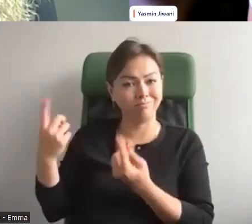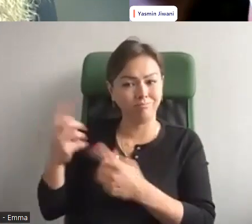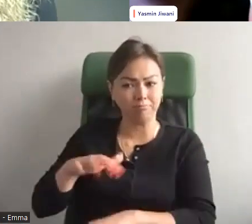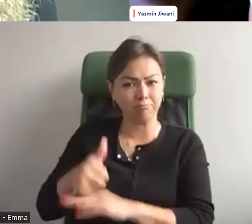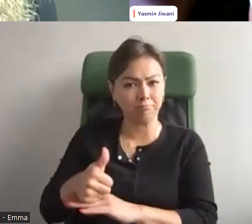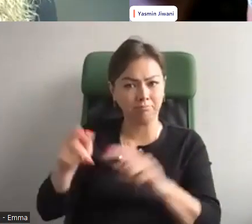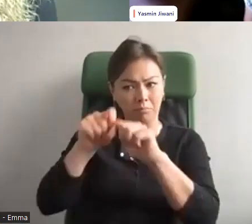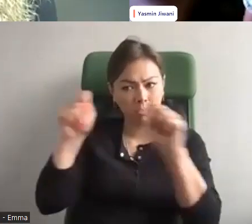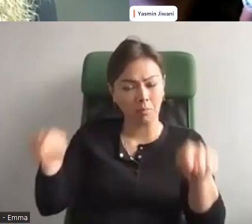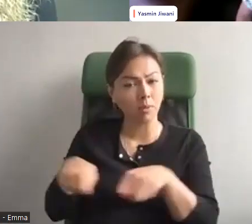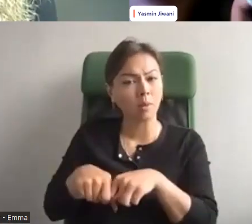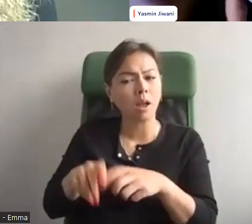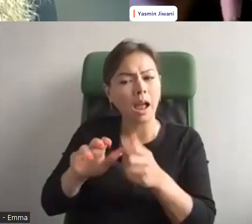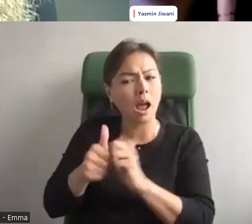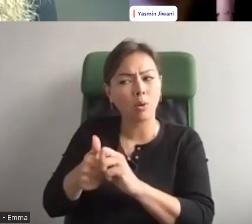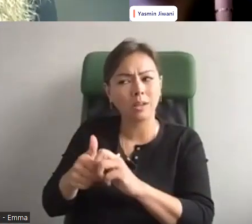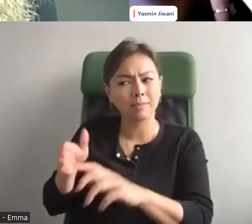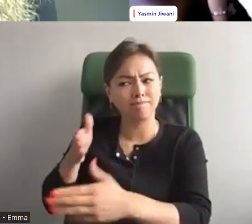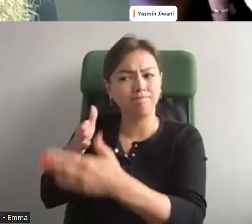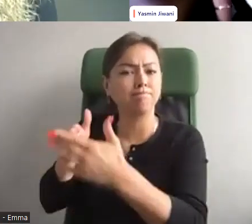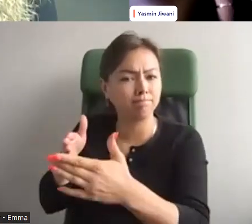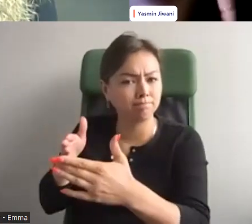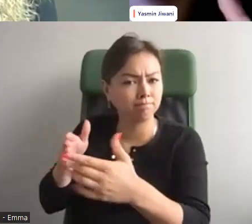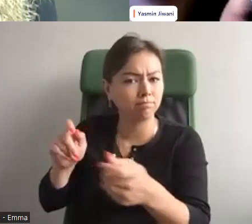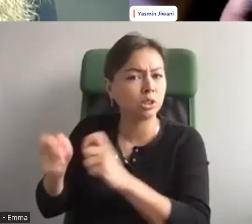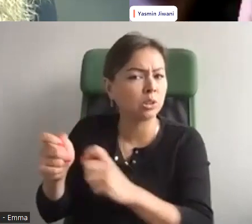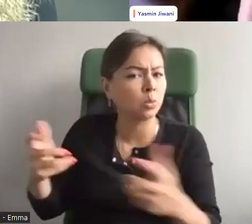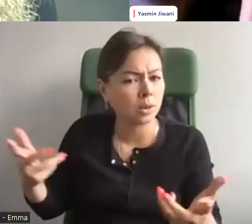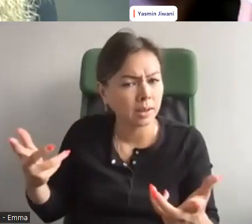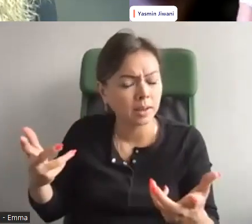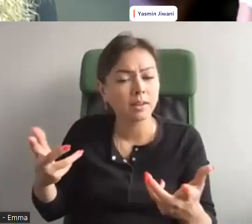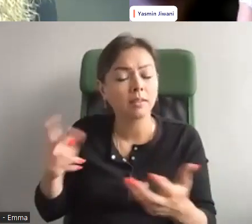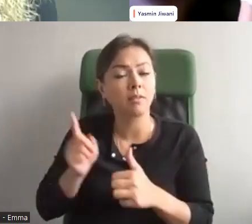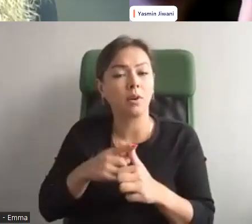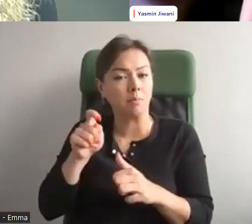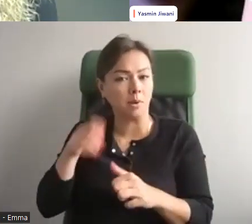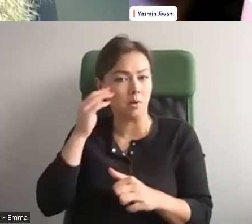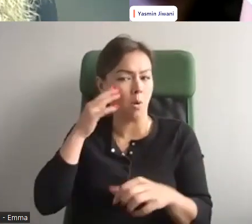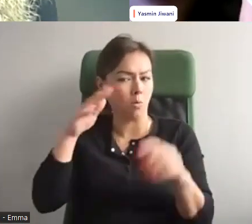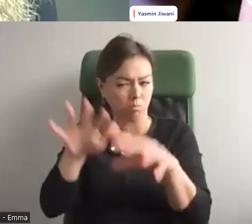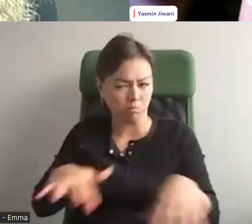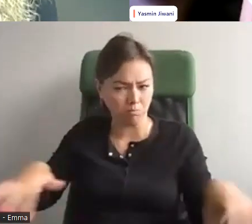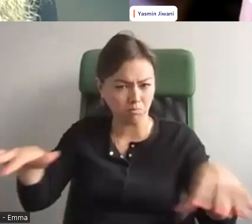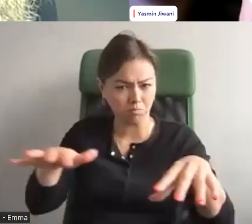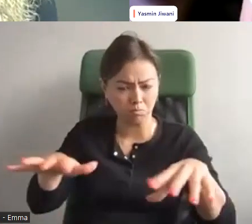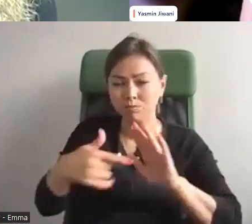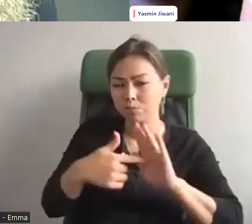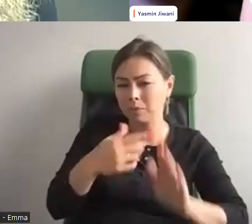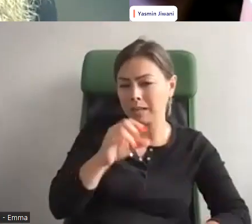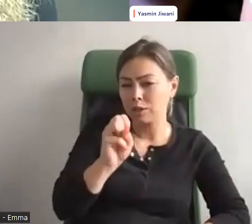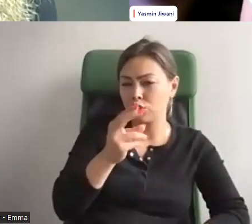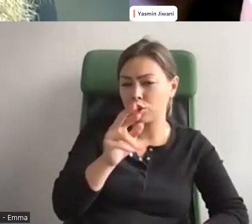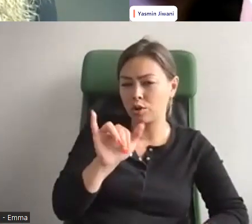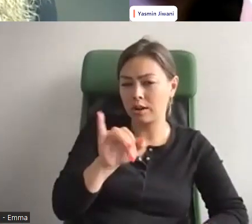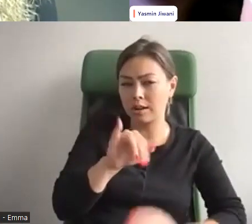Well, one of the things is knowing the lay of the land. So as Shari says, how are these reporters working? So when it comes